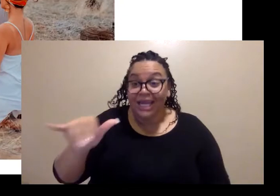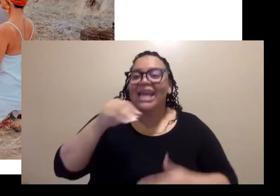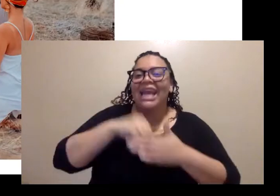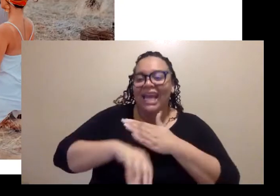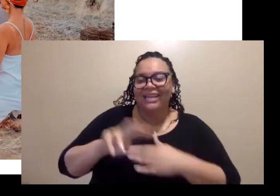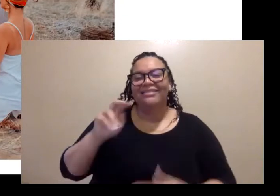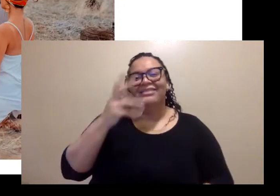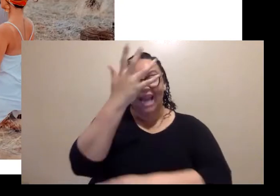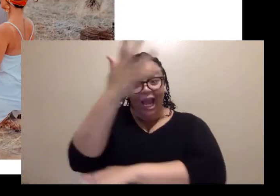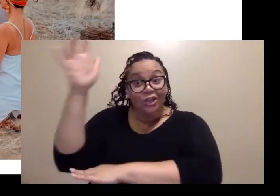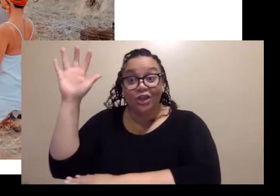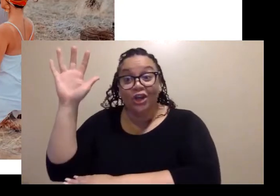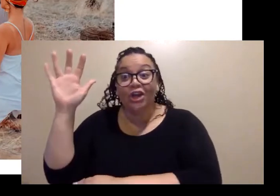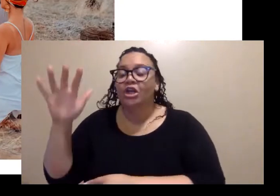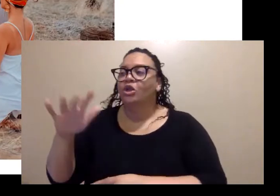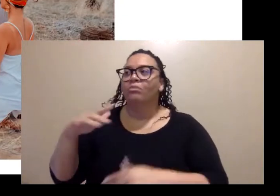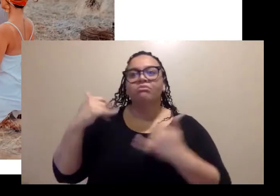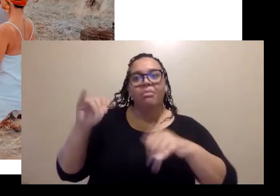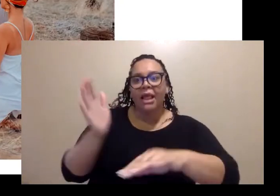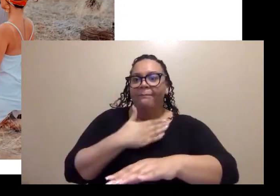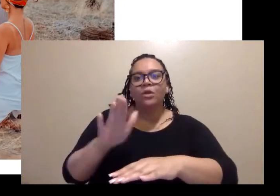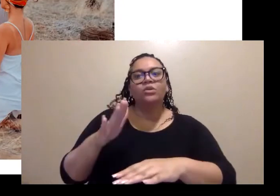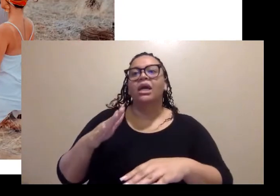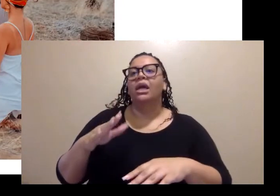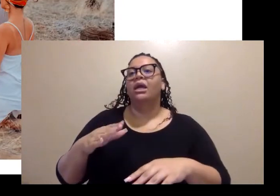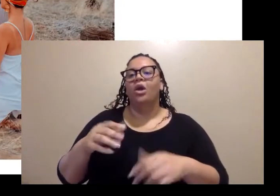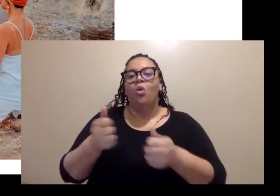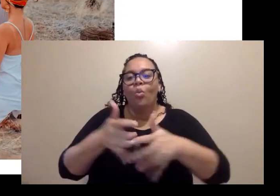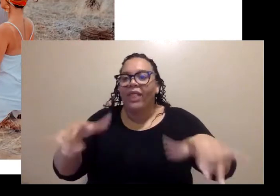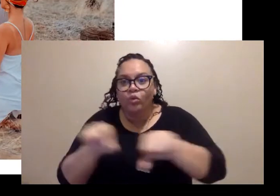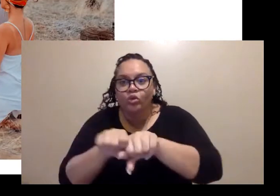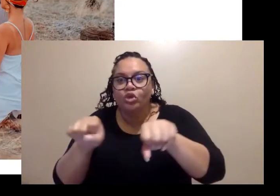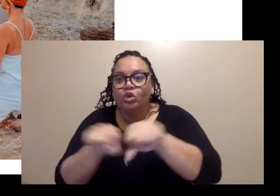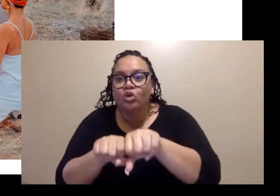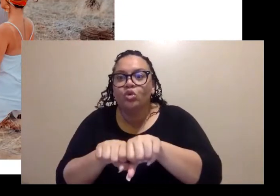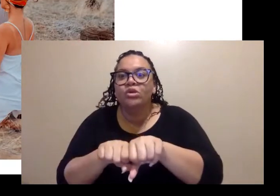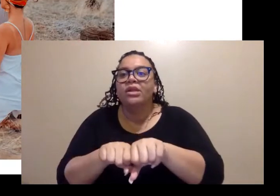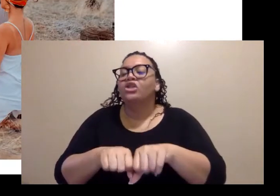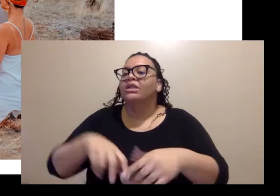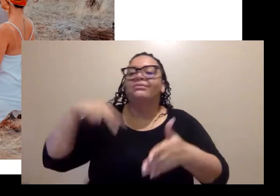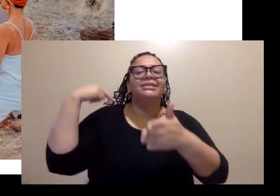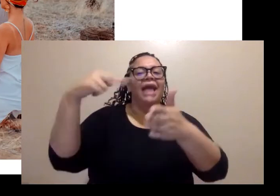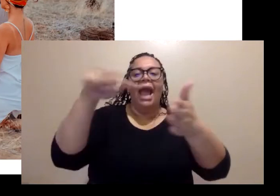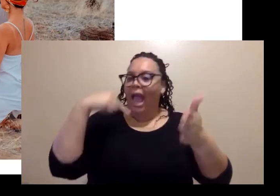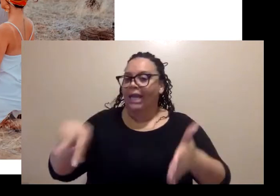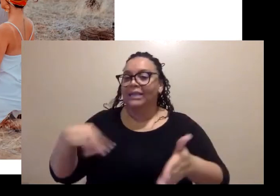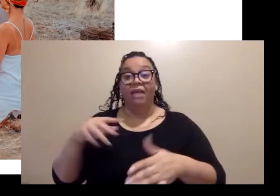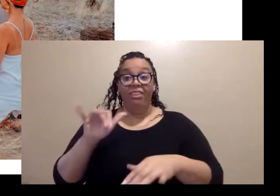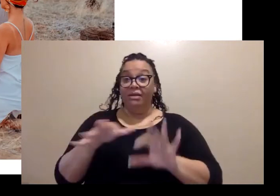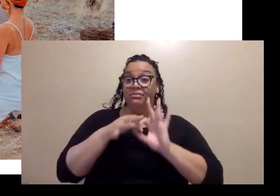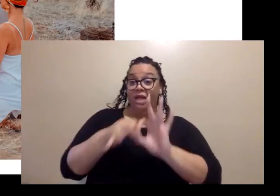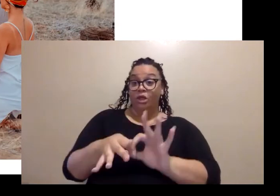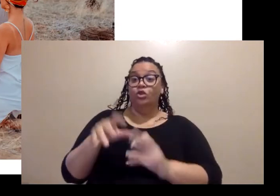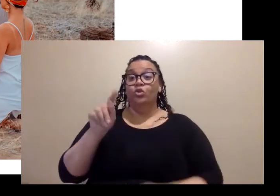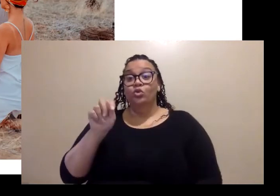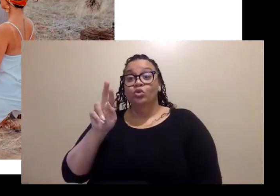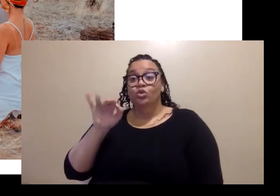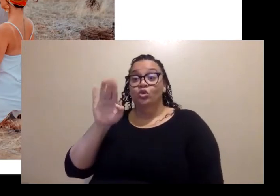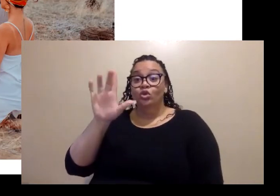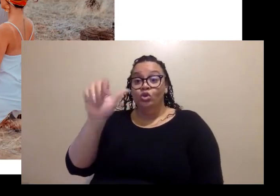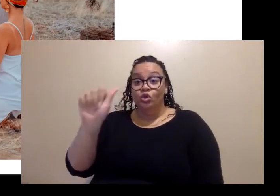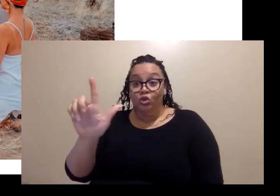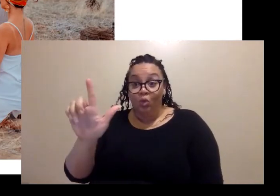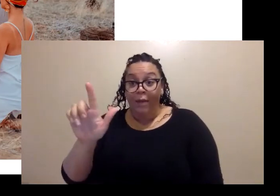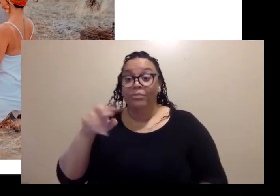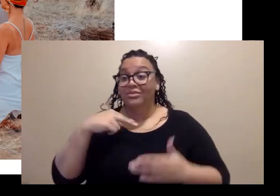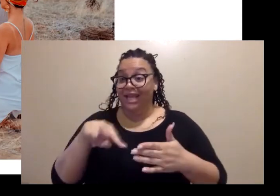on barefoot and it's dance and how that is connected to tribal dance in a lot of ways, village dancing to my